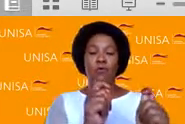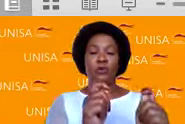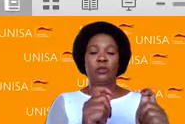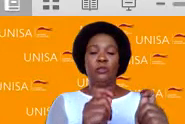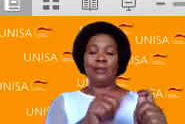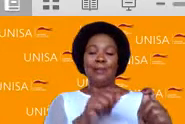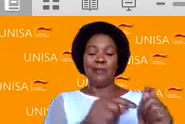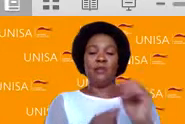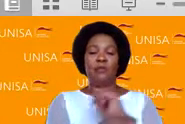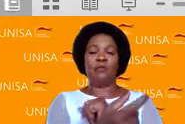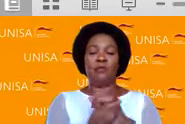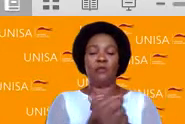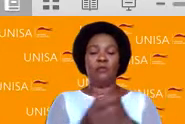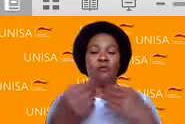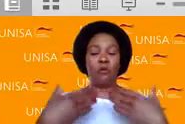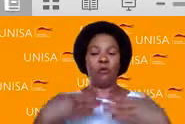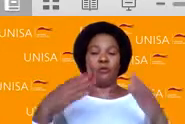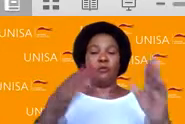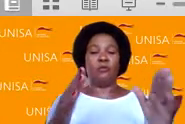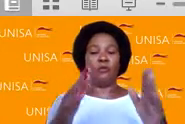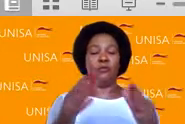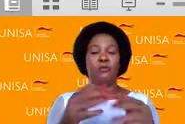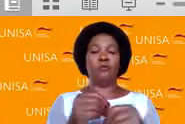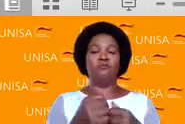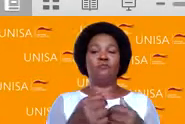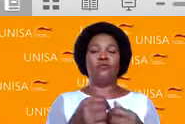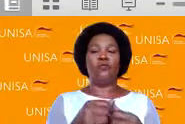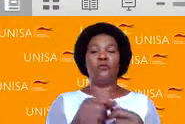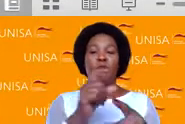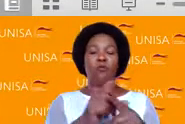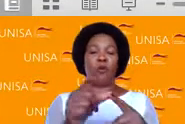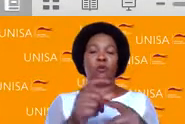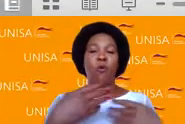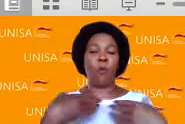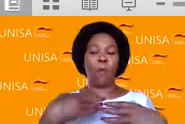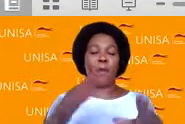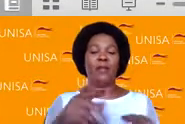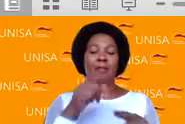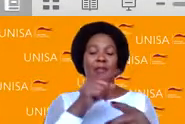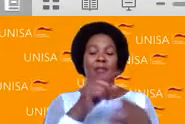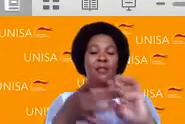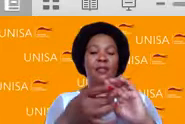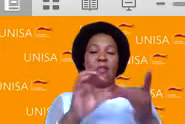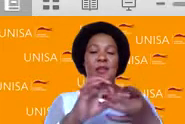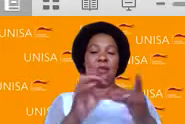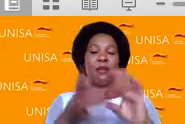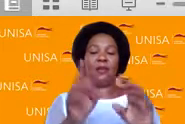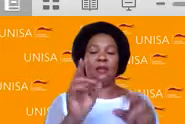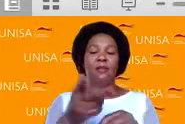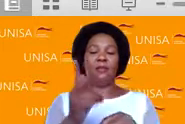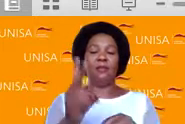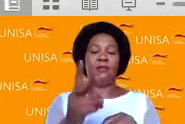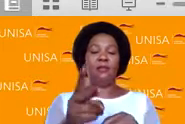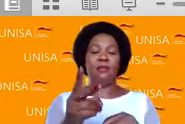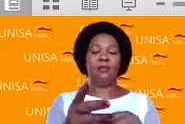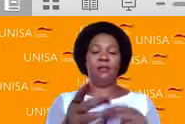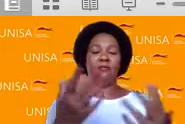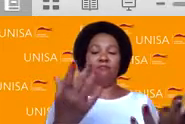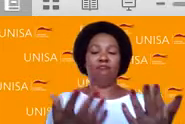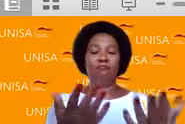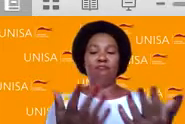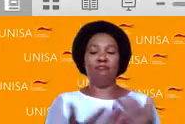the open course. Let me just pop in the link again. I'll pop up